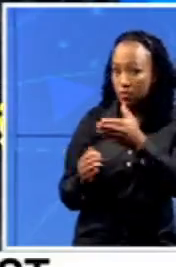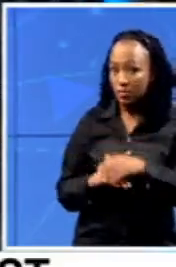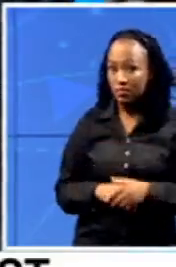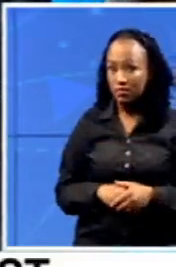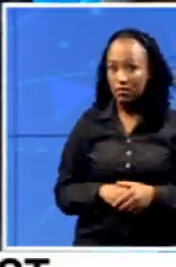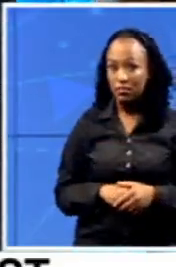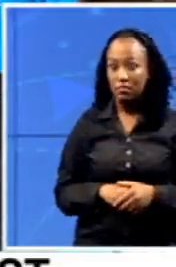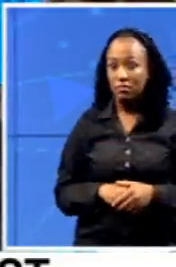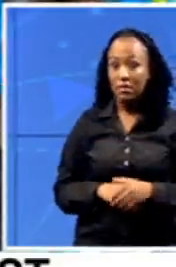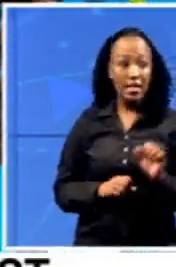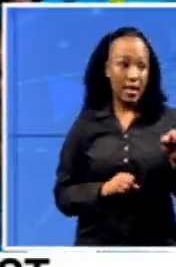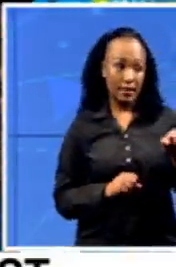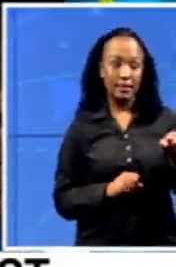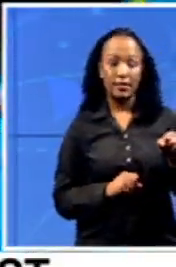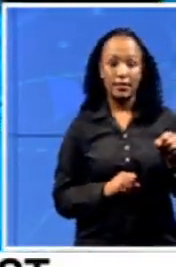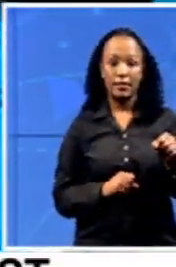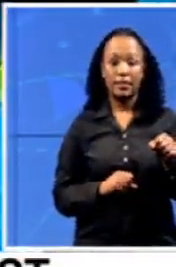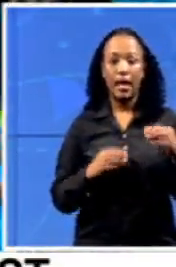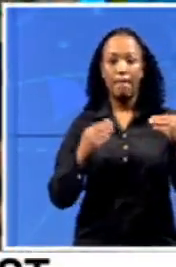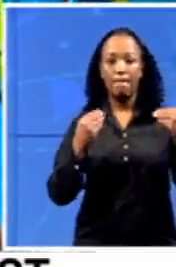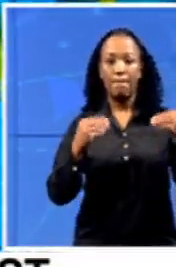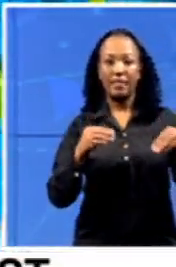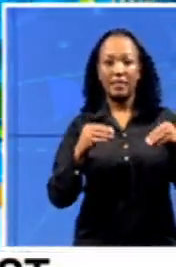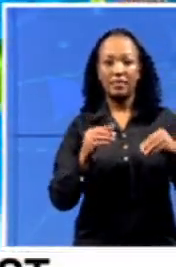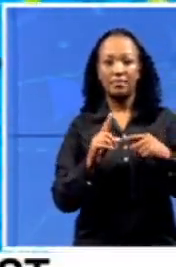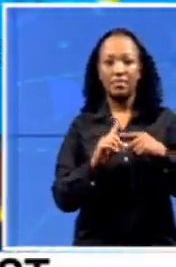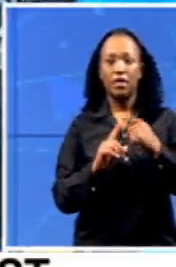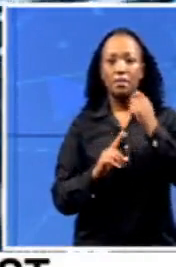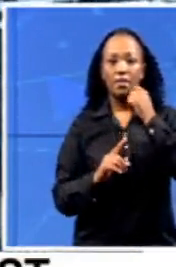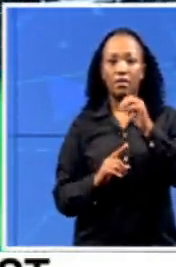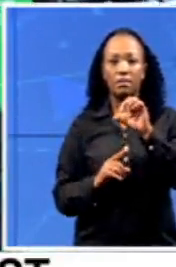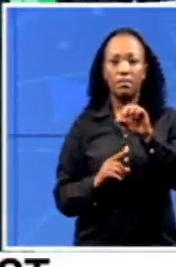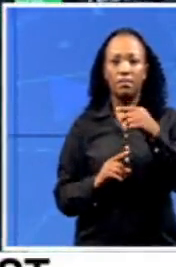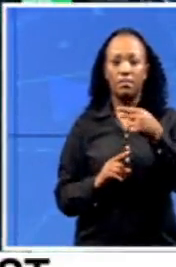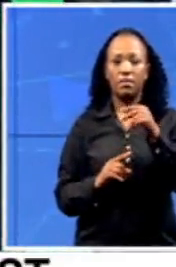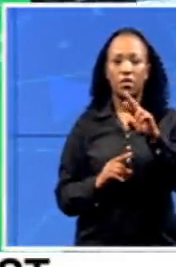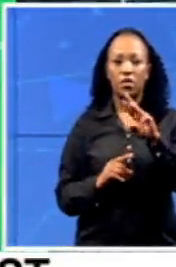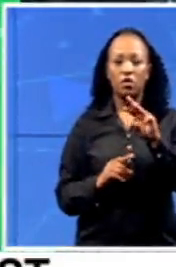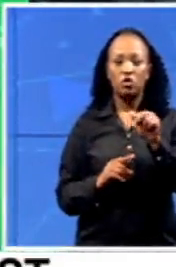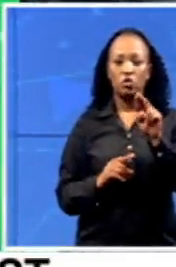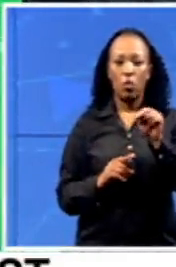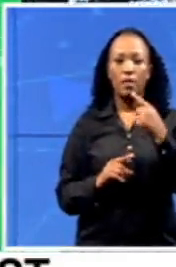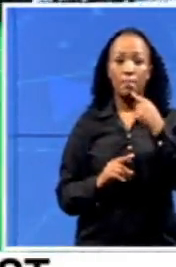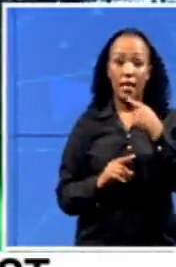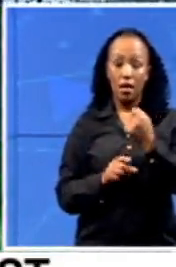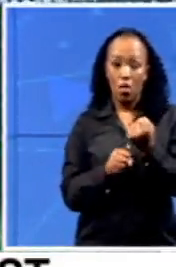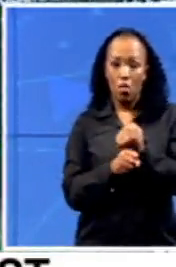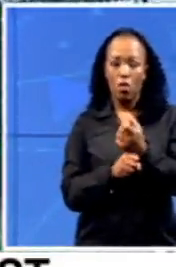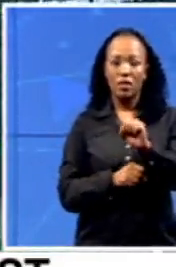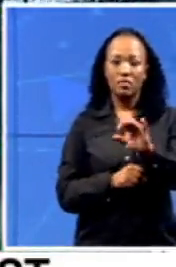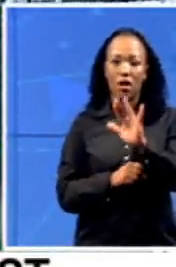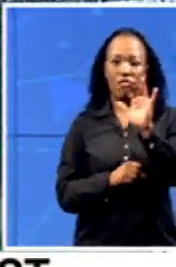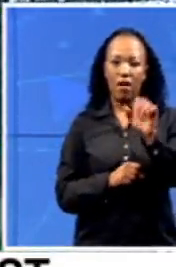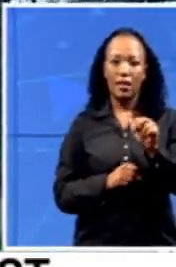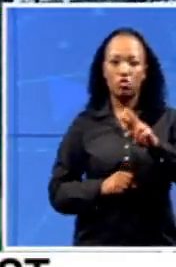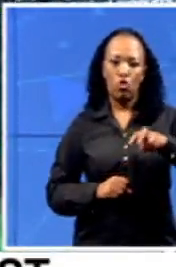Yes. What does your business do, sir? This is Mr. Sherwin Arens. Yes, so I work for the South African tourism, and